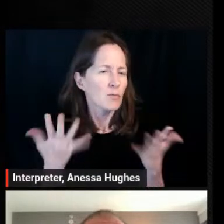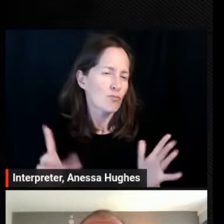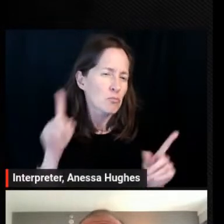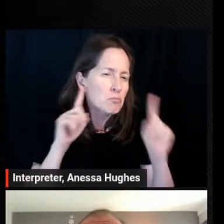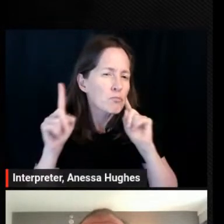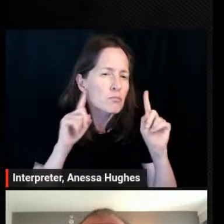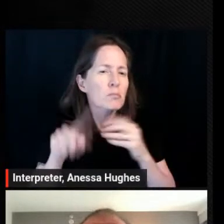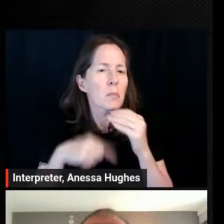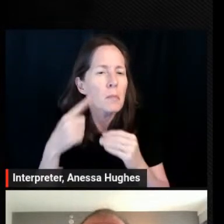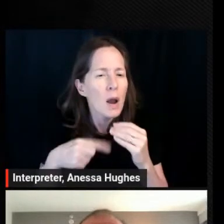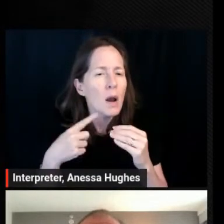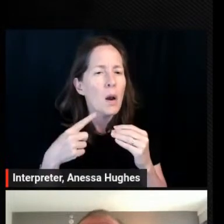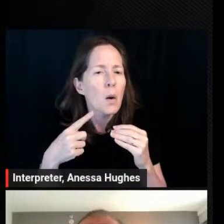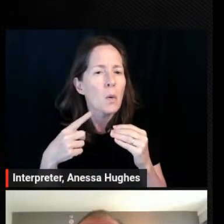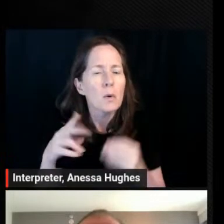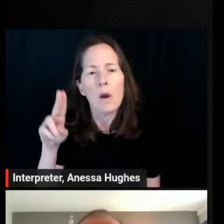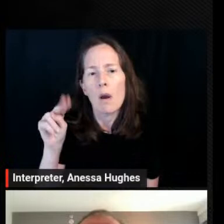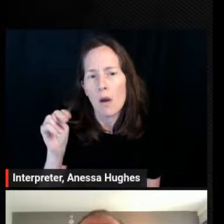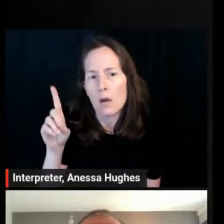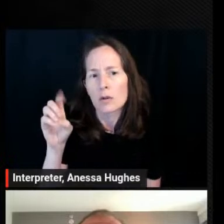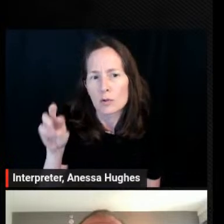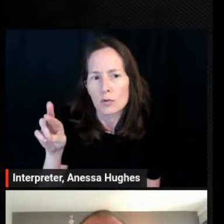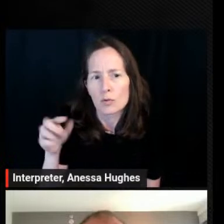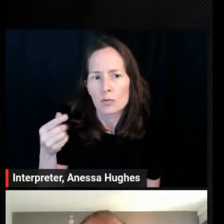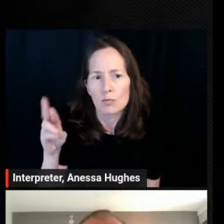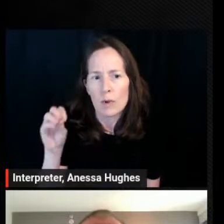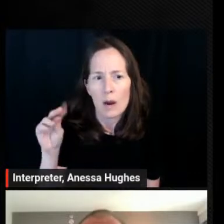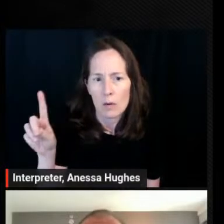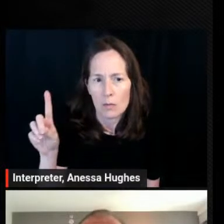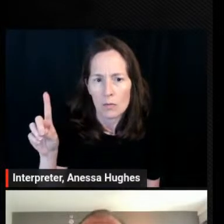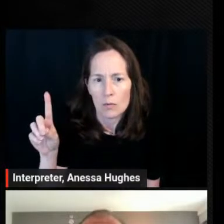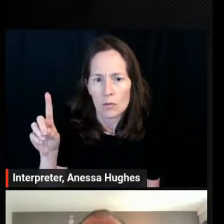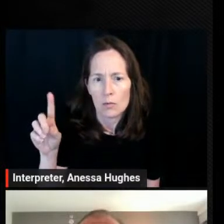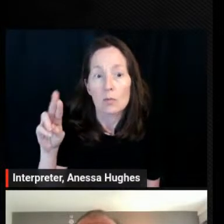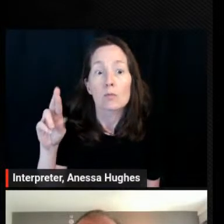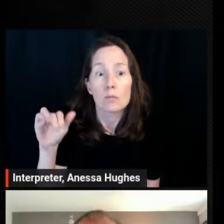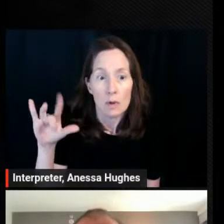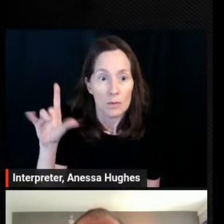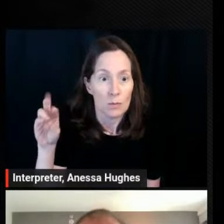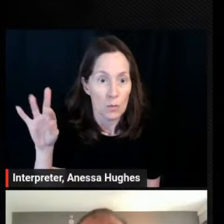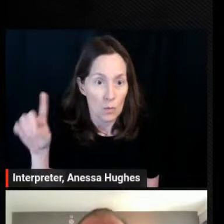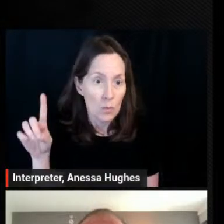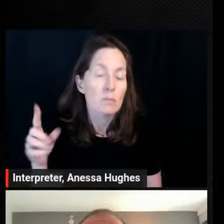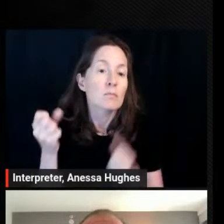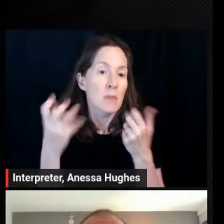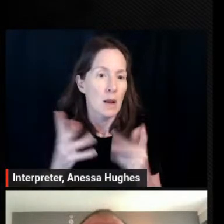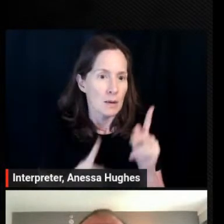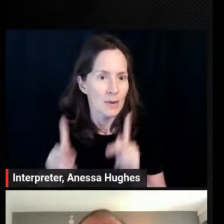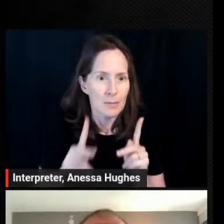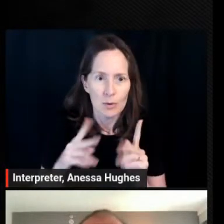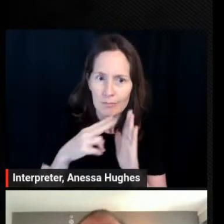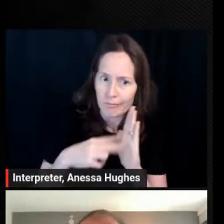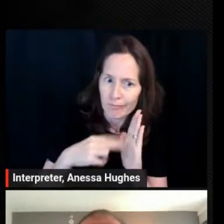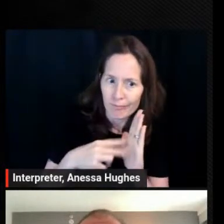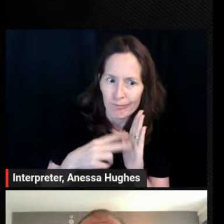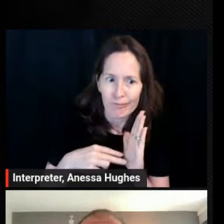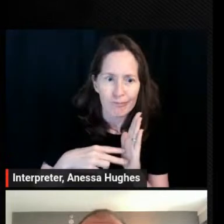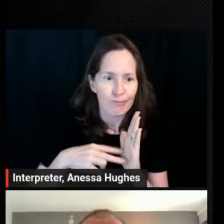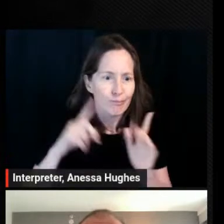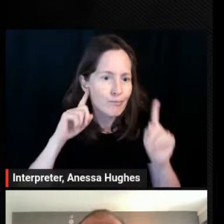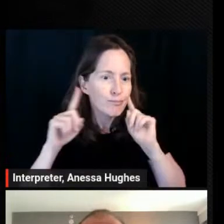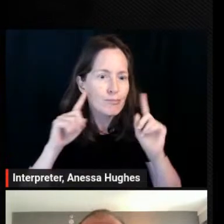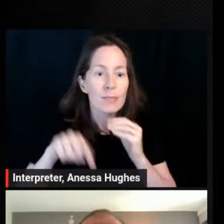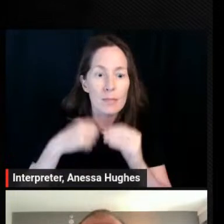all, studying the strategies and tactics that Harriet Tubman and her fellow conductors and station agents